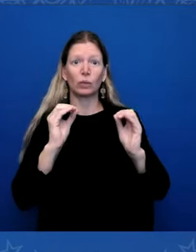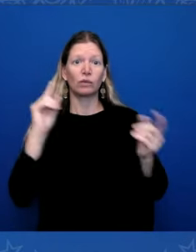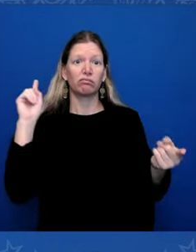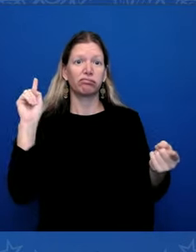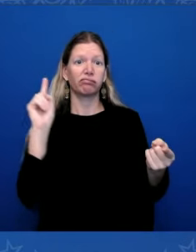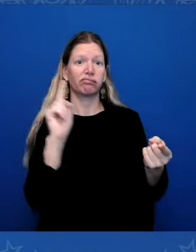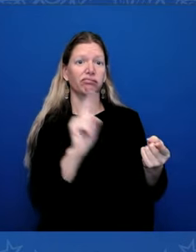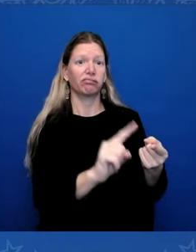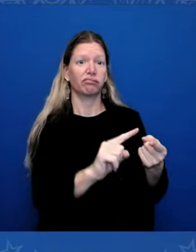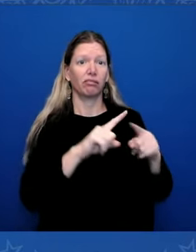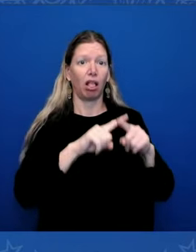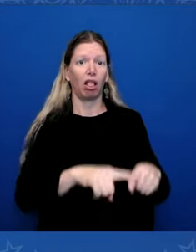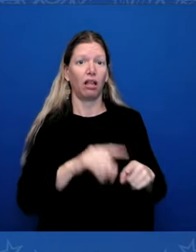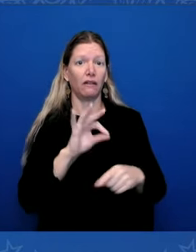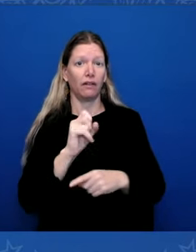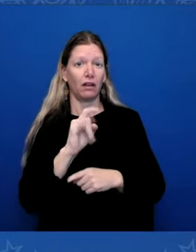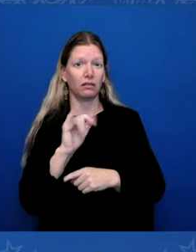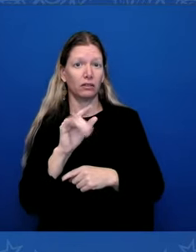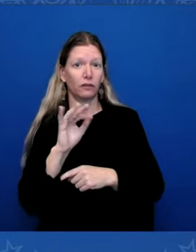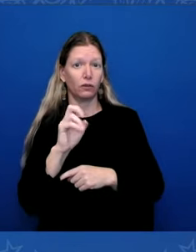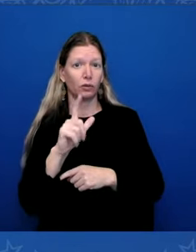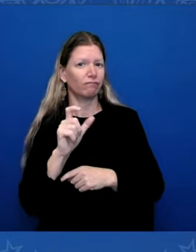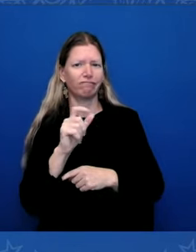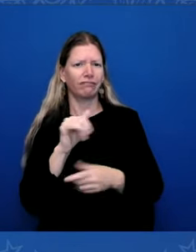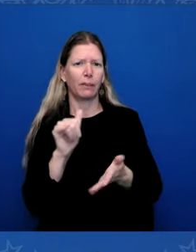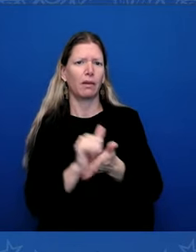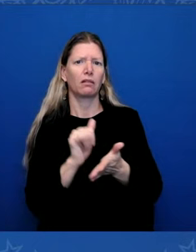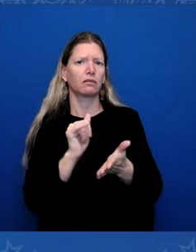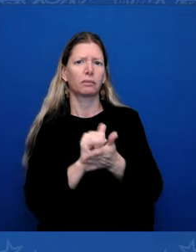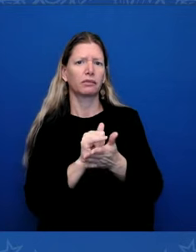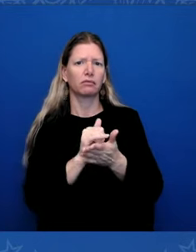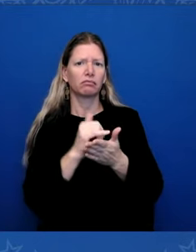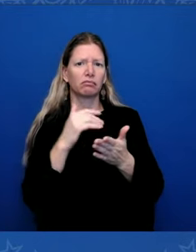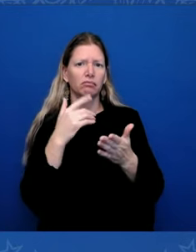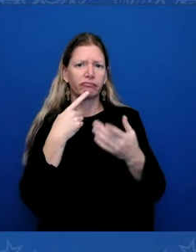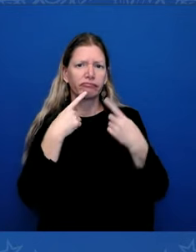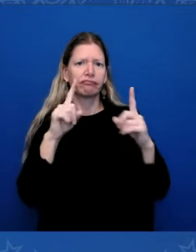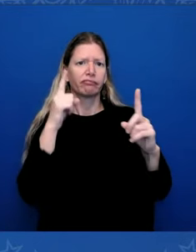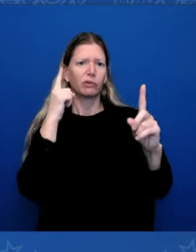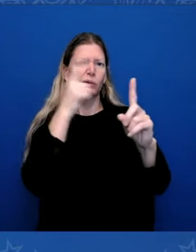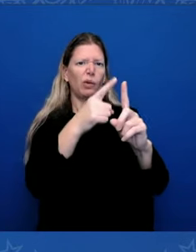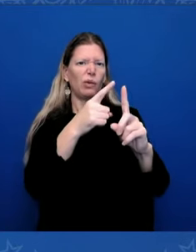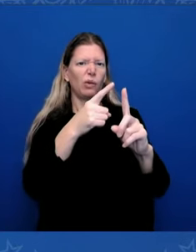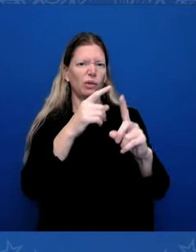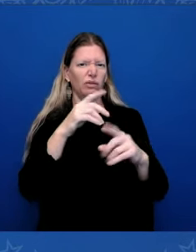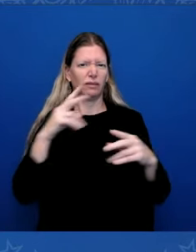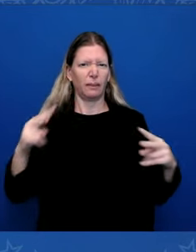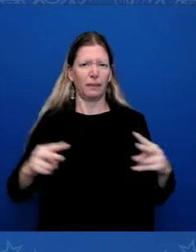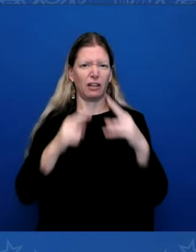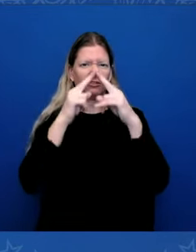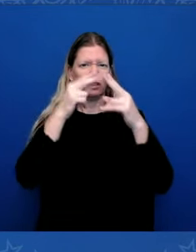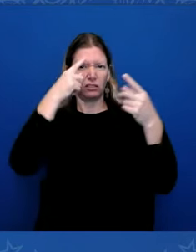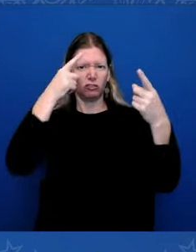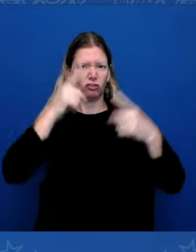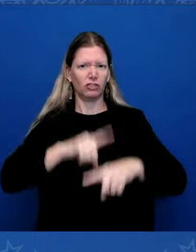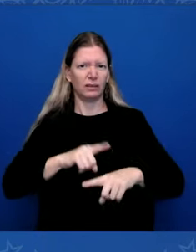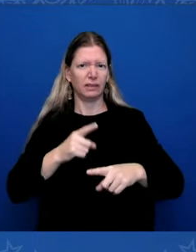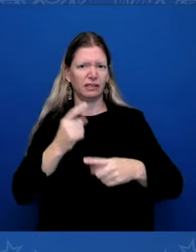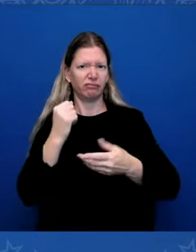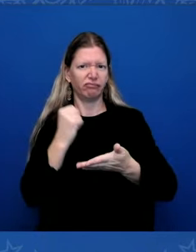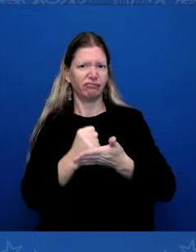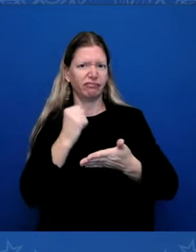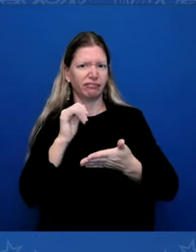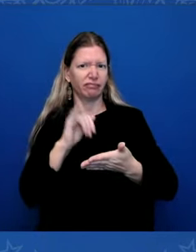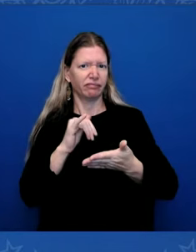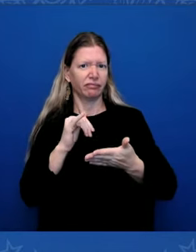the G20 on fossil fuels. How concerned are you about this lack of consensus? It wasn't so much